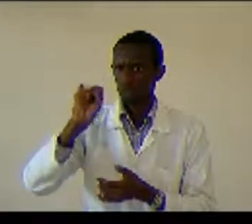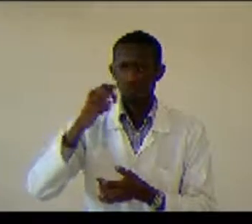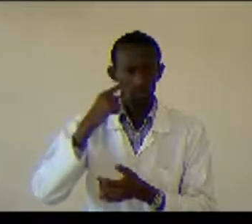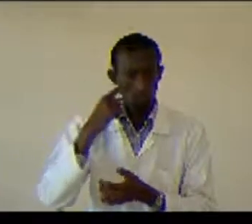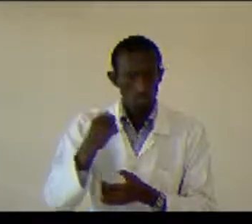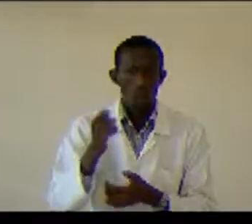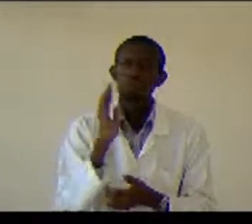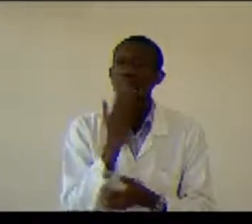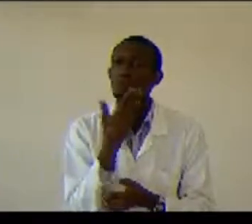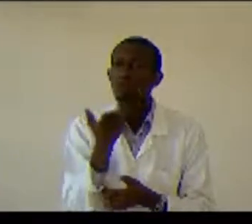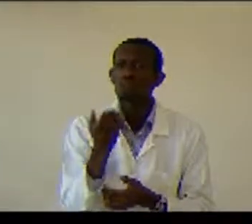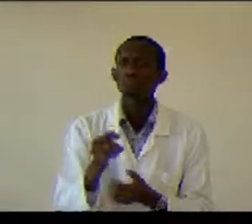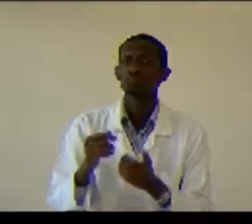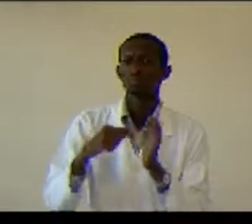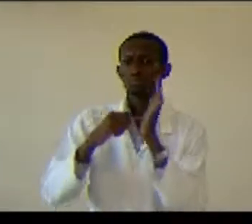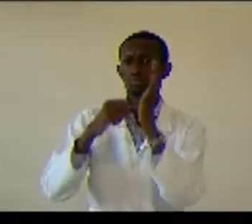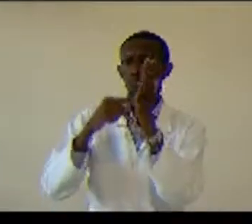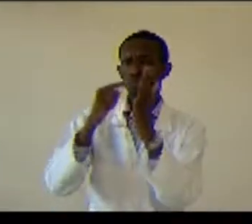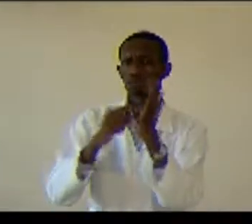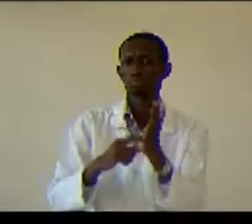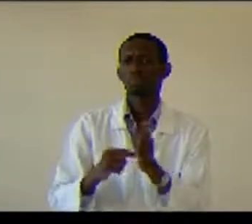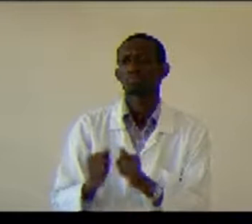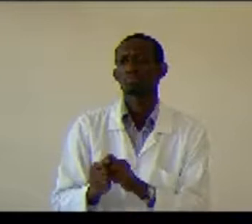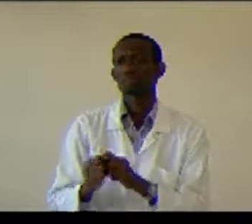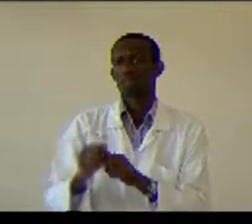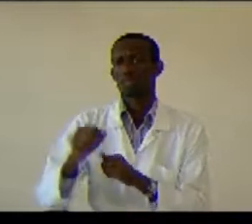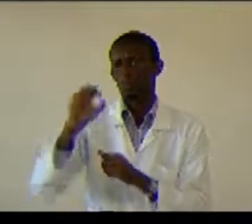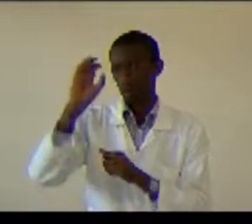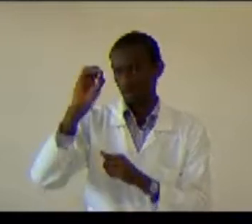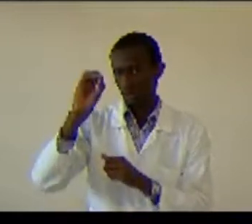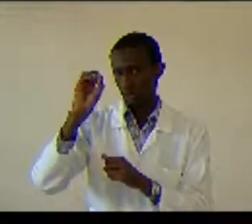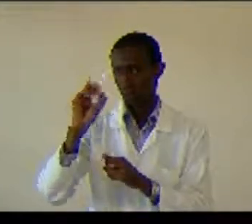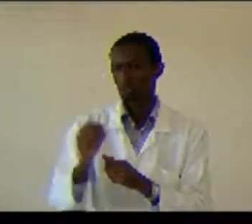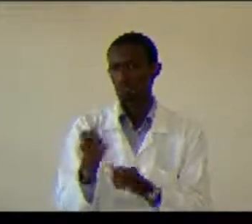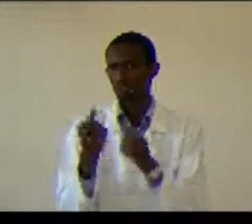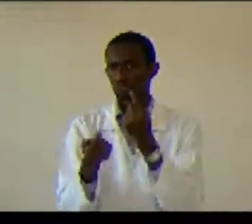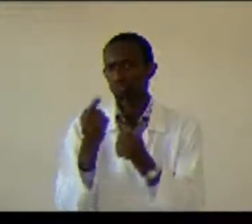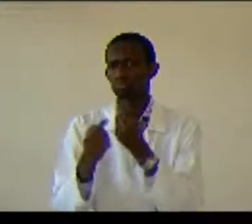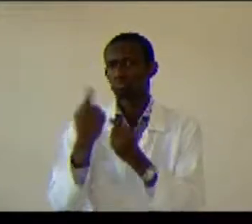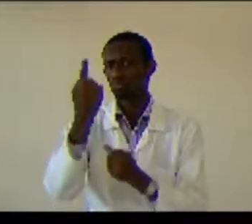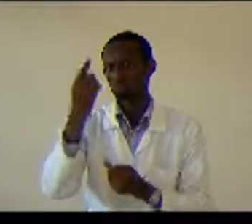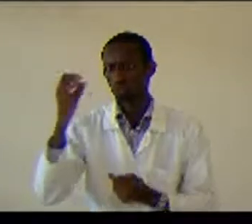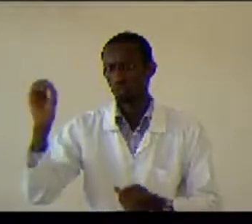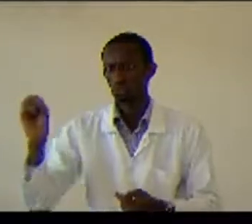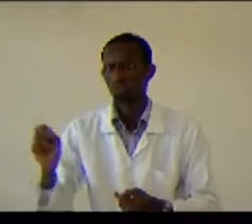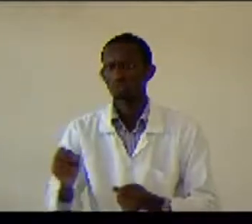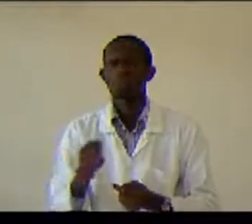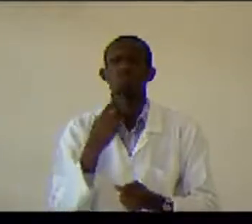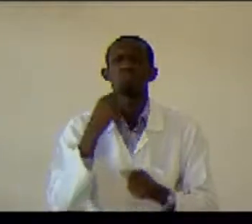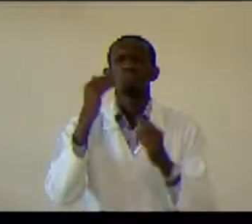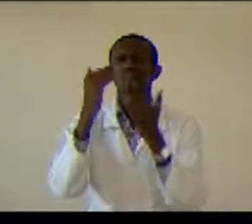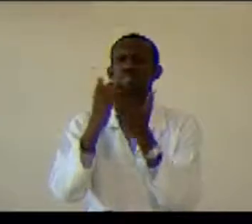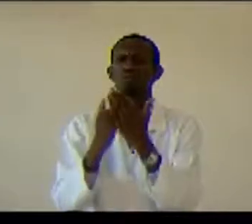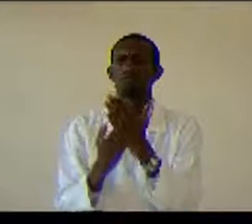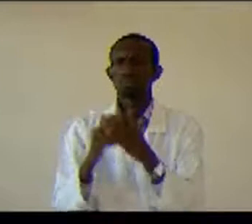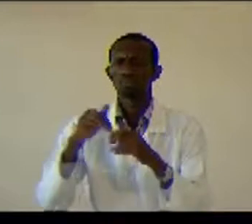specifics. Melting point of ice is 0, and the boiling point is 100, and so on and so forth. You don't need to cram those values,